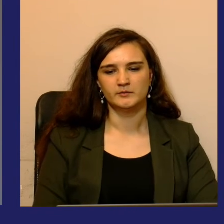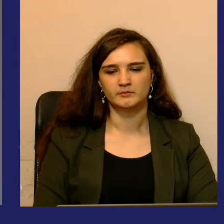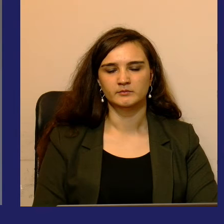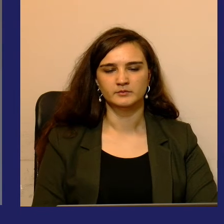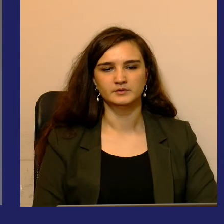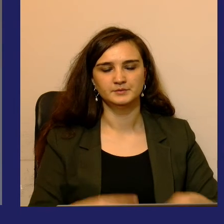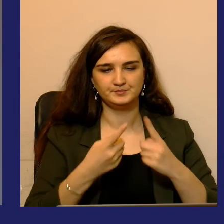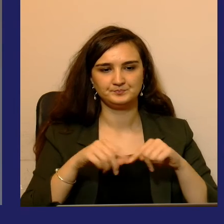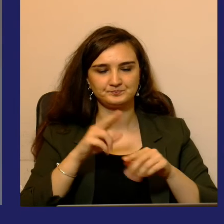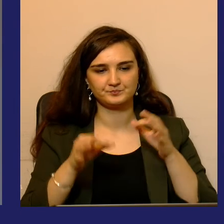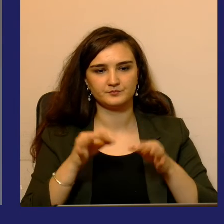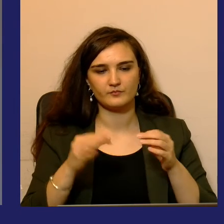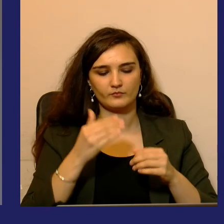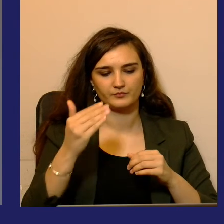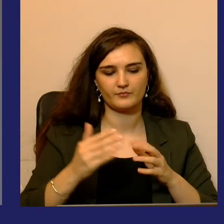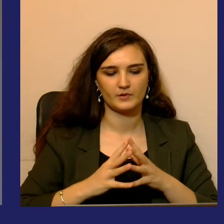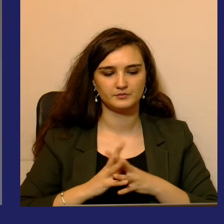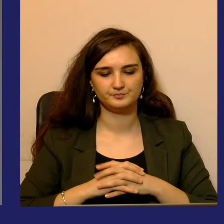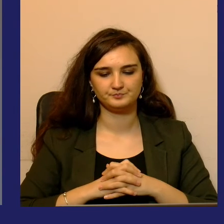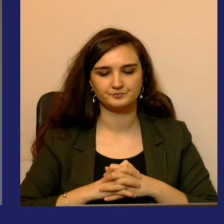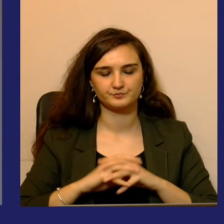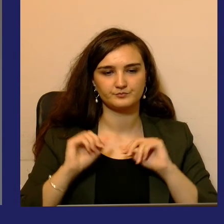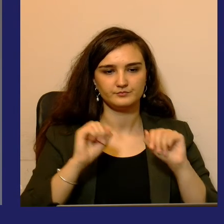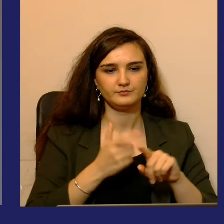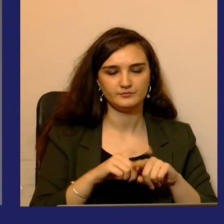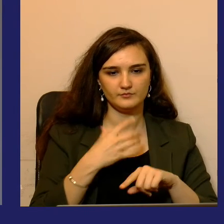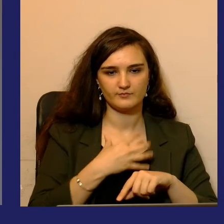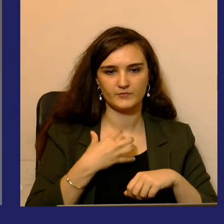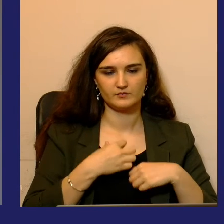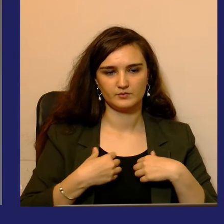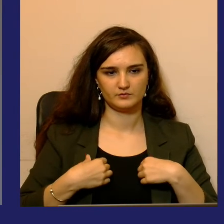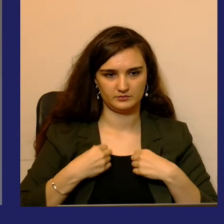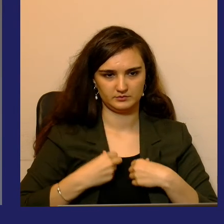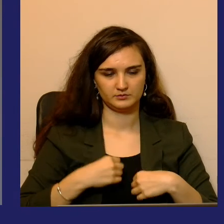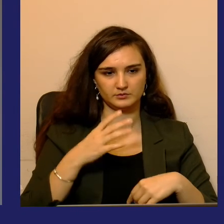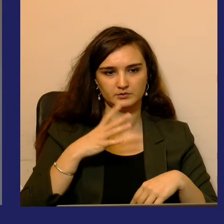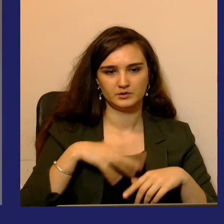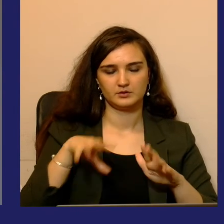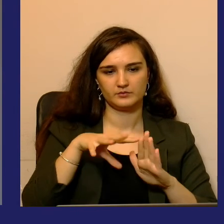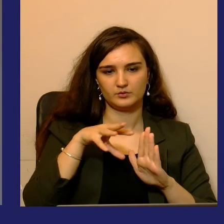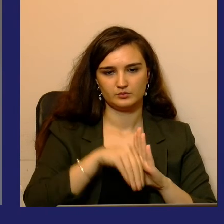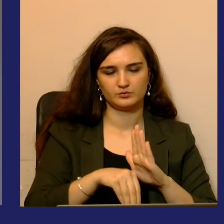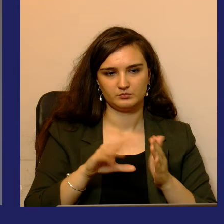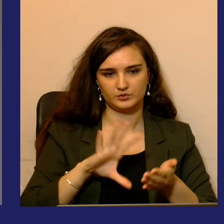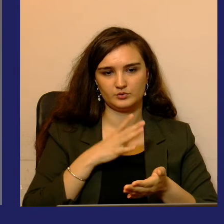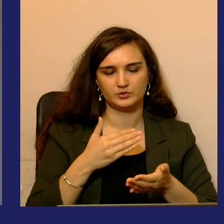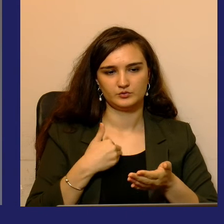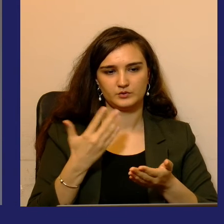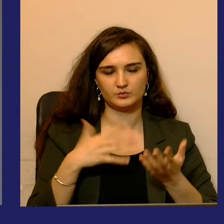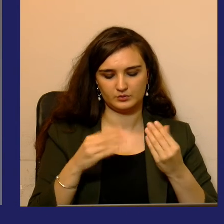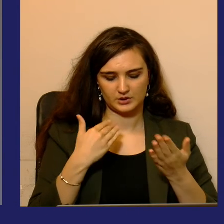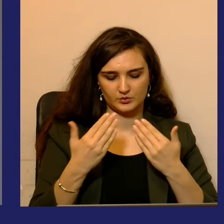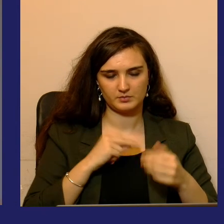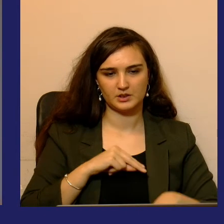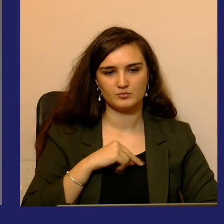in Georgia with the CEC, with some of the judges who are dealing with election cases, and connect them